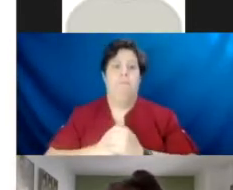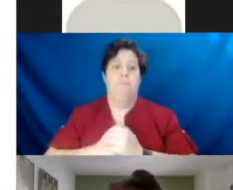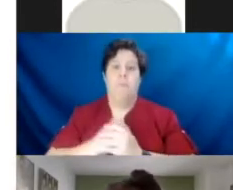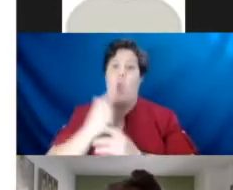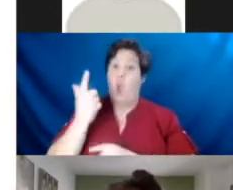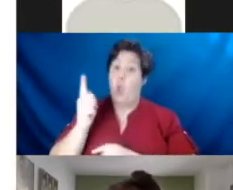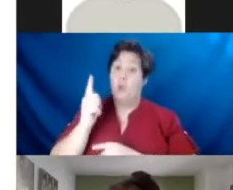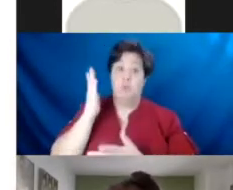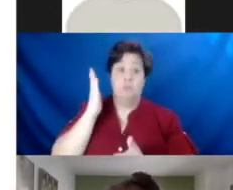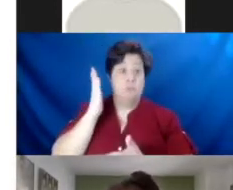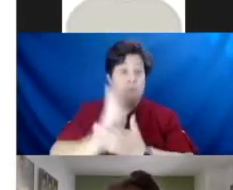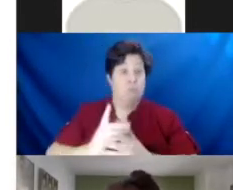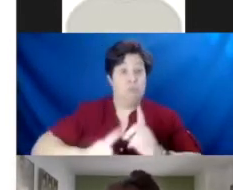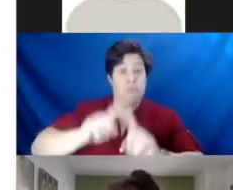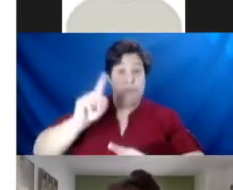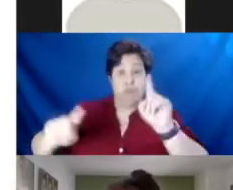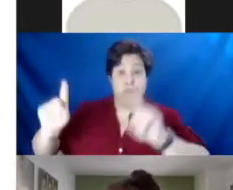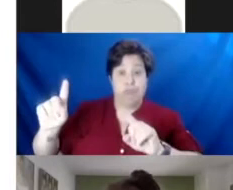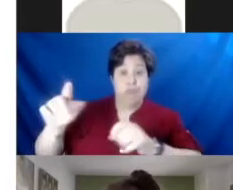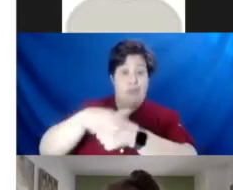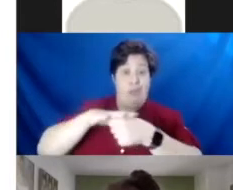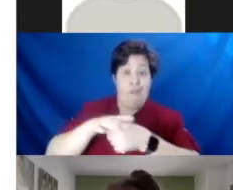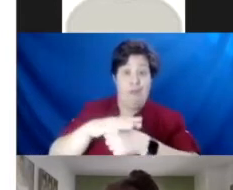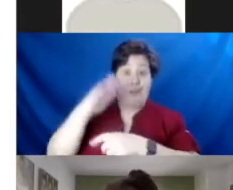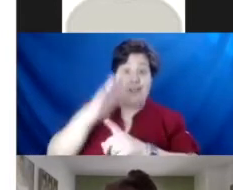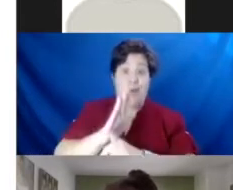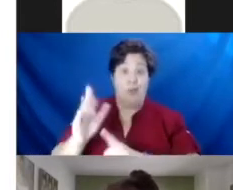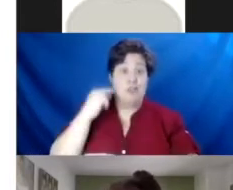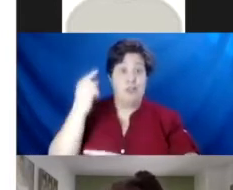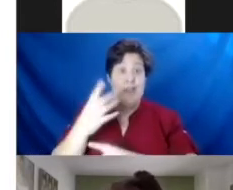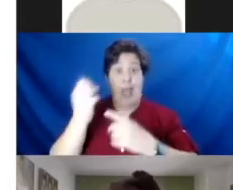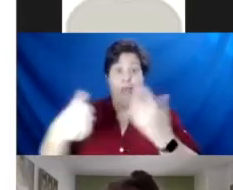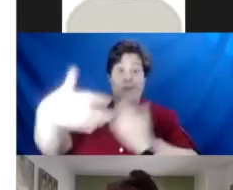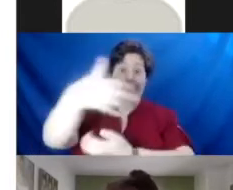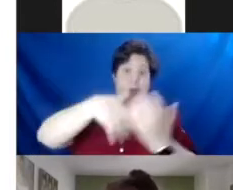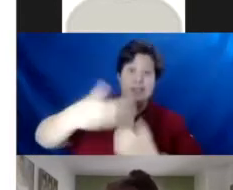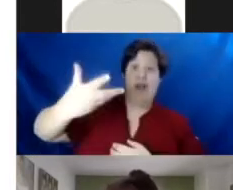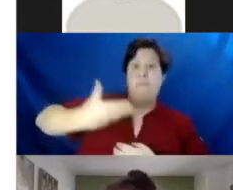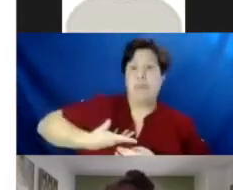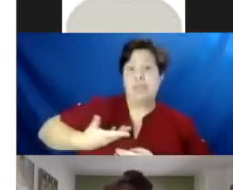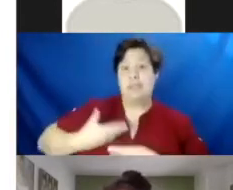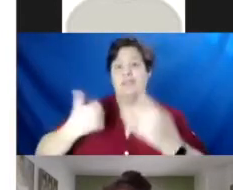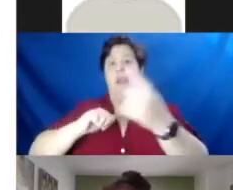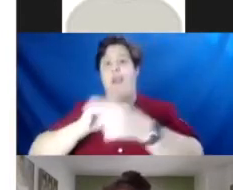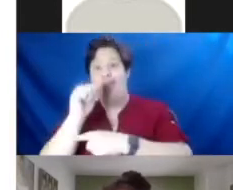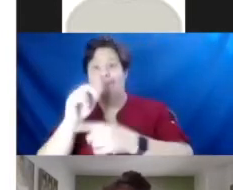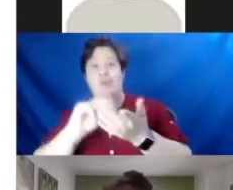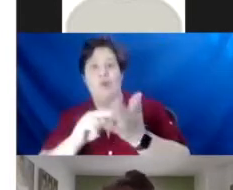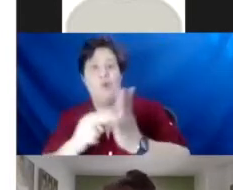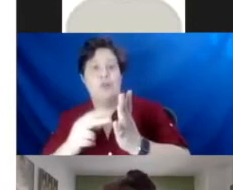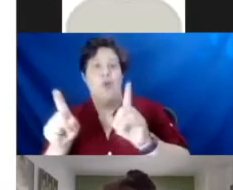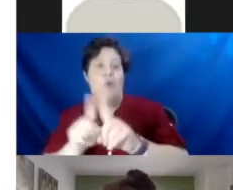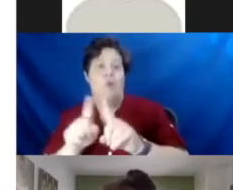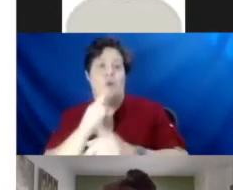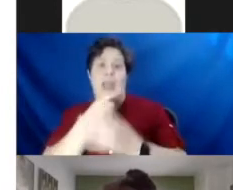Lewisham's a cosmopolitan area in southeast London, known for its rich mix of business and cultural organisations and thriving